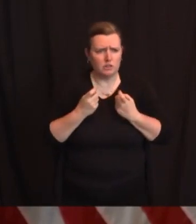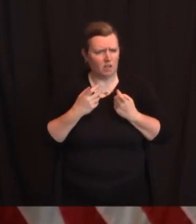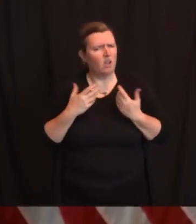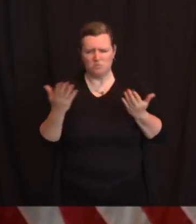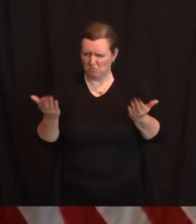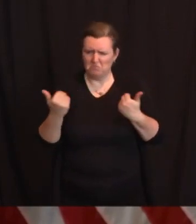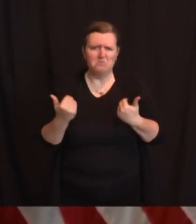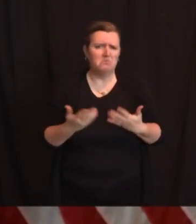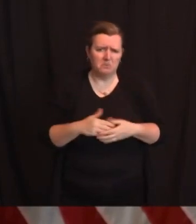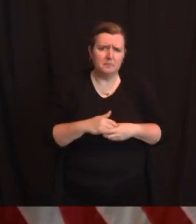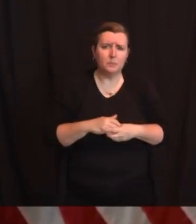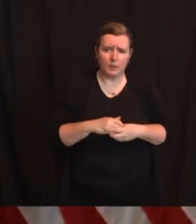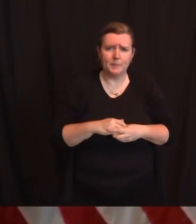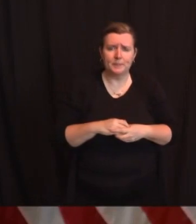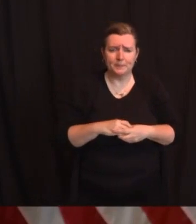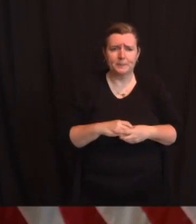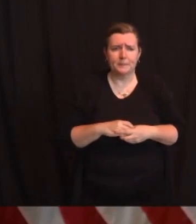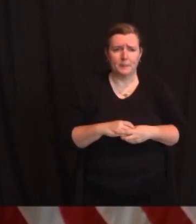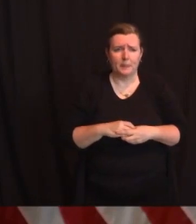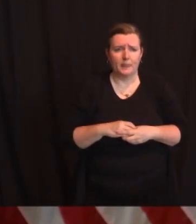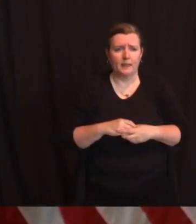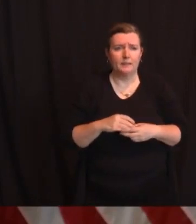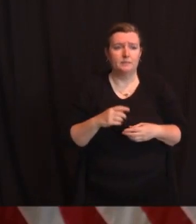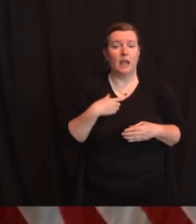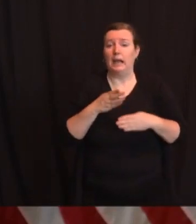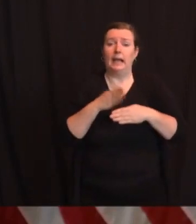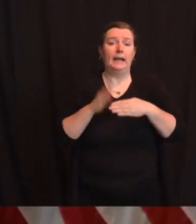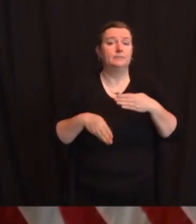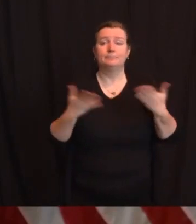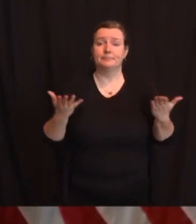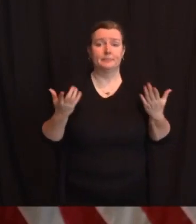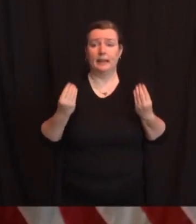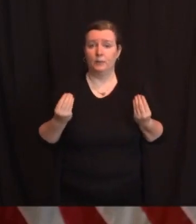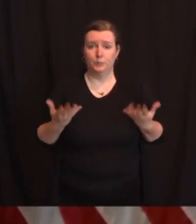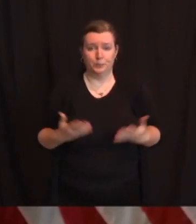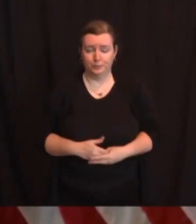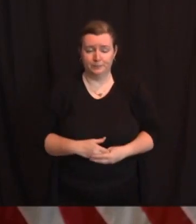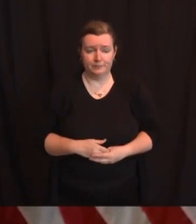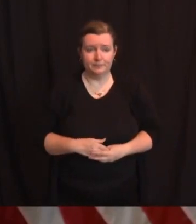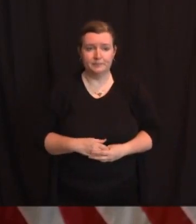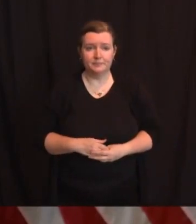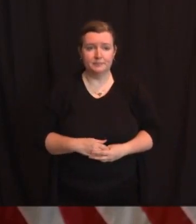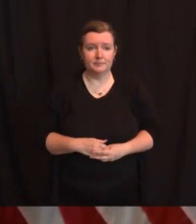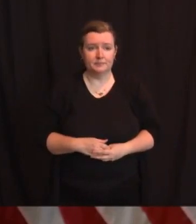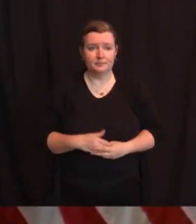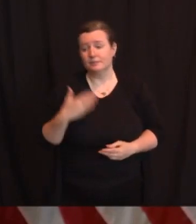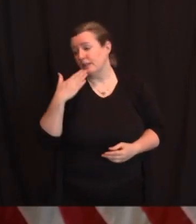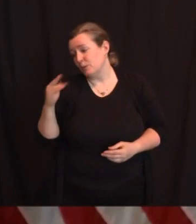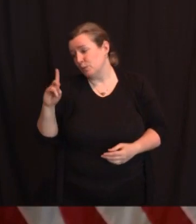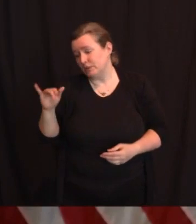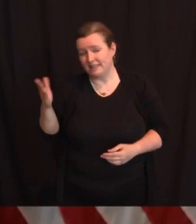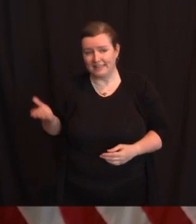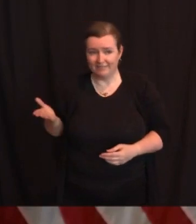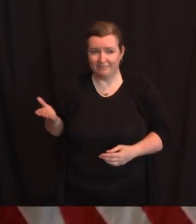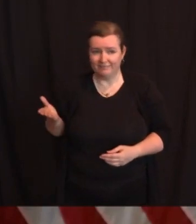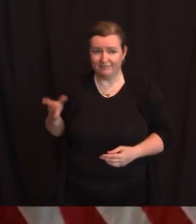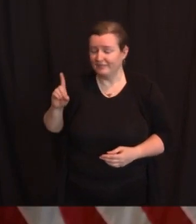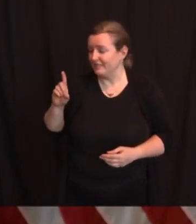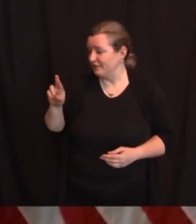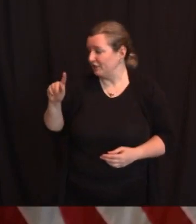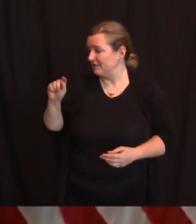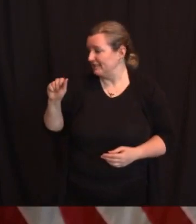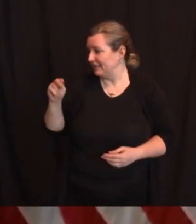The points I want to conclude with as I mask up are ones, first of all, I want to thank Judy and Christina for their extraordinary